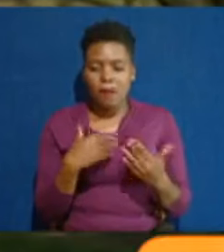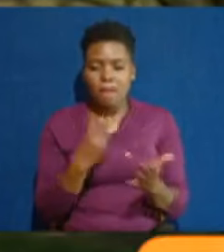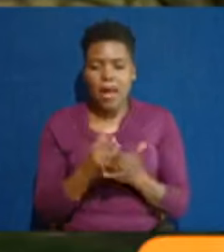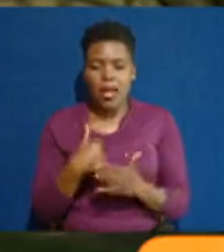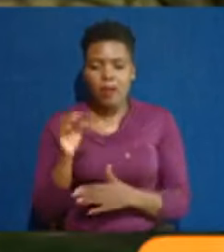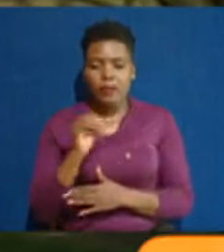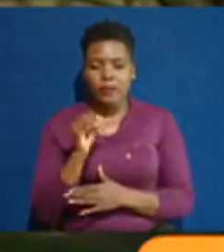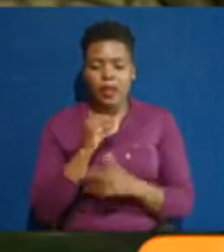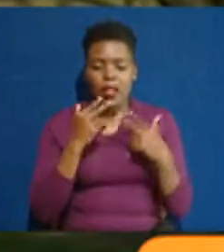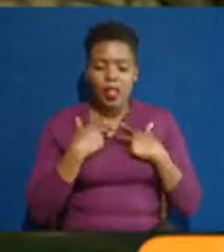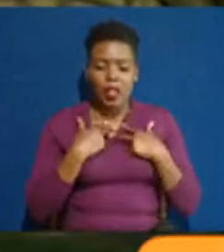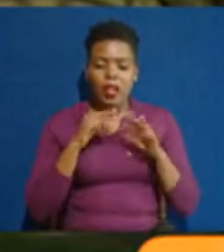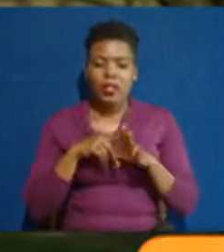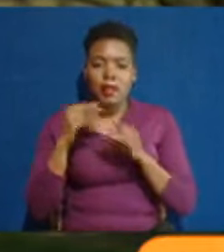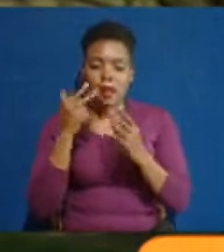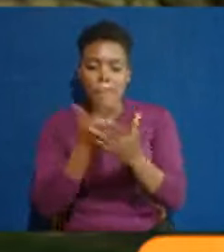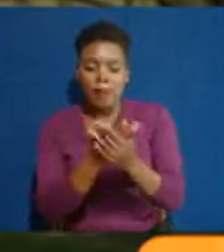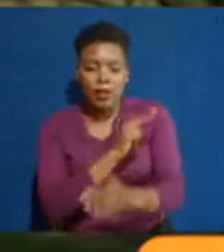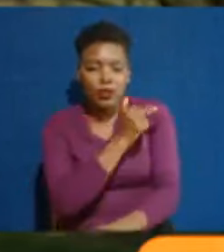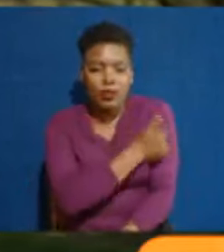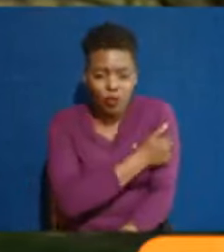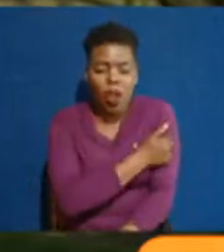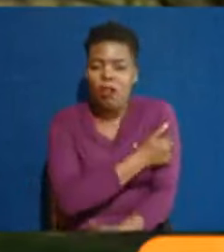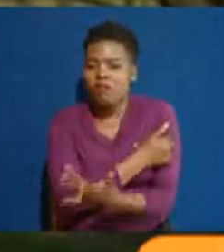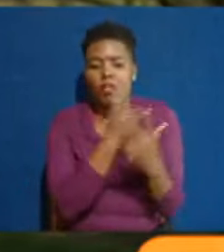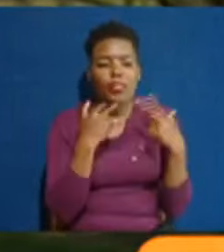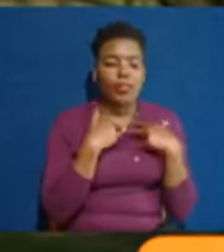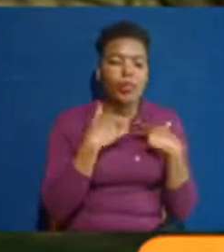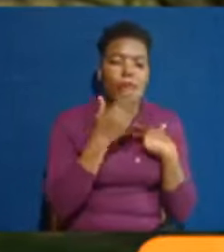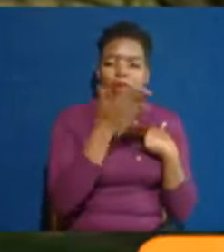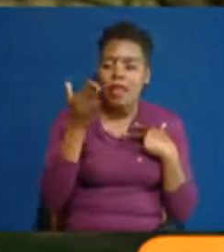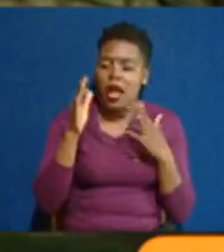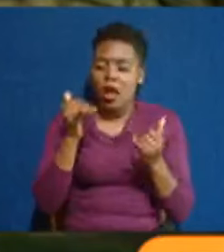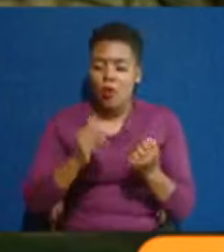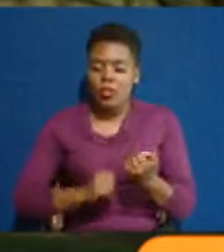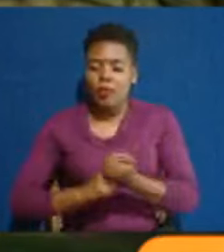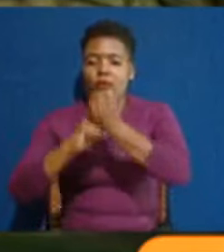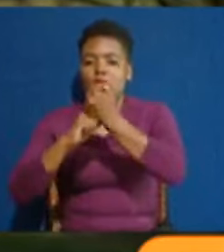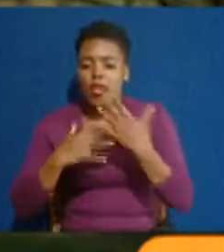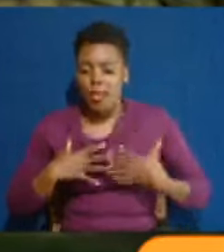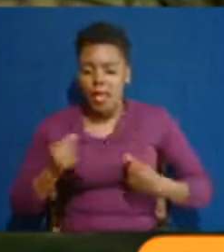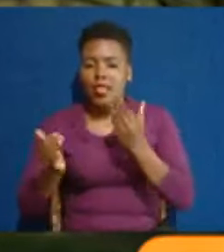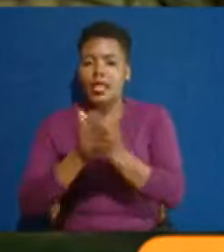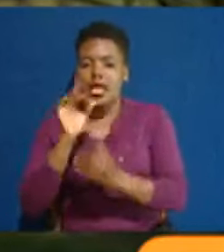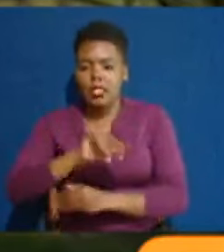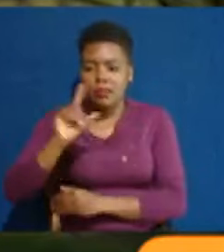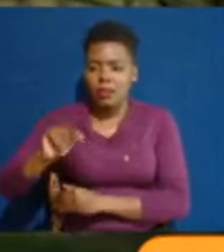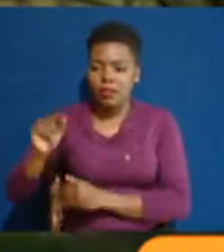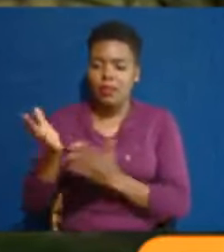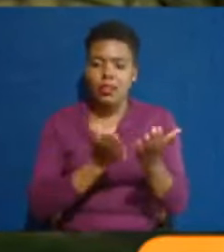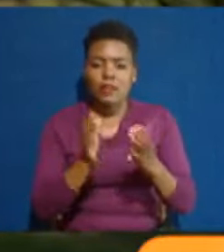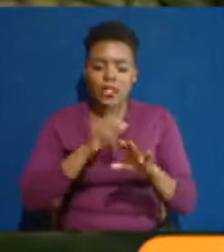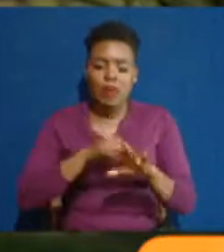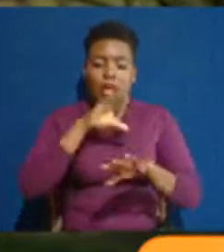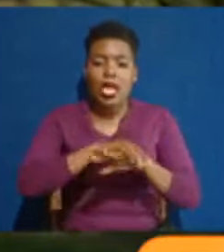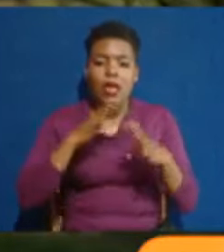financial capability to go to big hospitals, we provide the healthcare at affordable rates. And even when we get